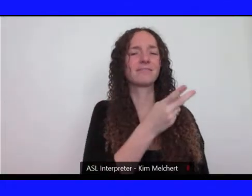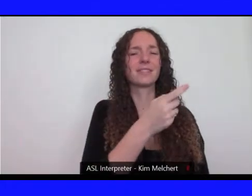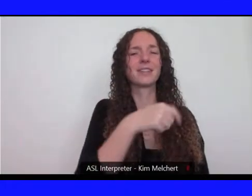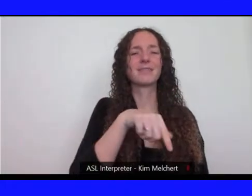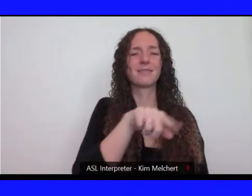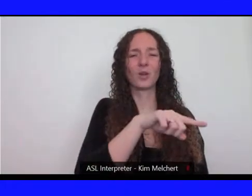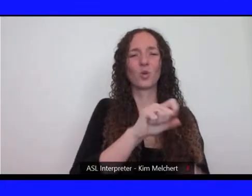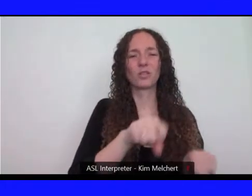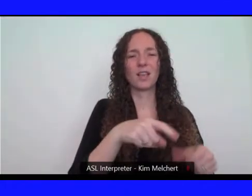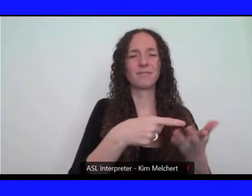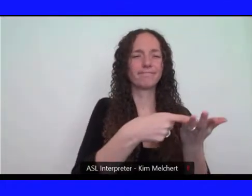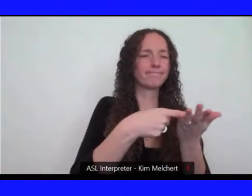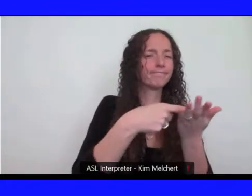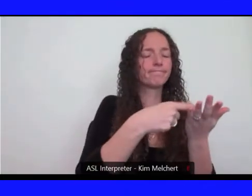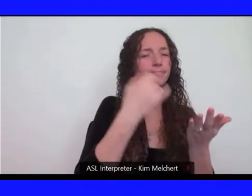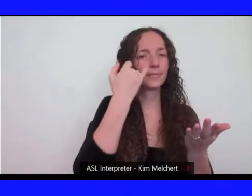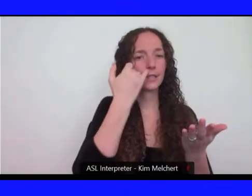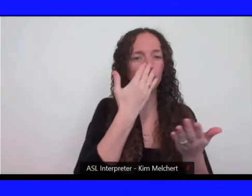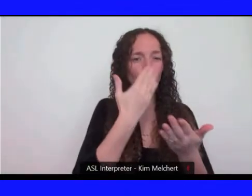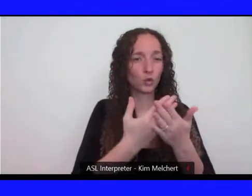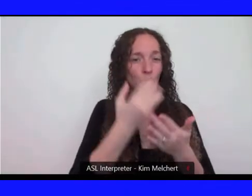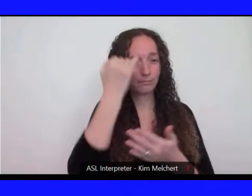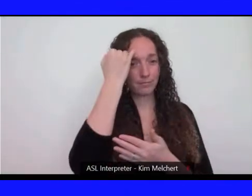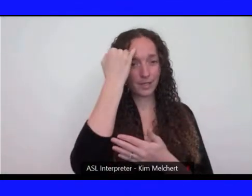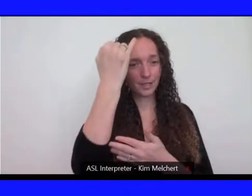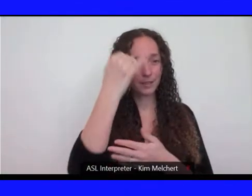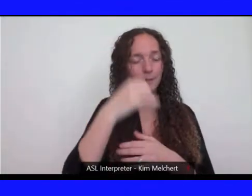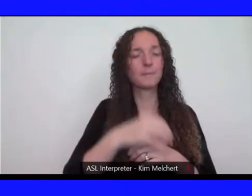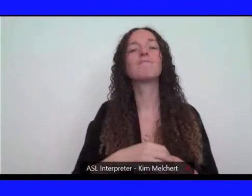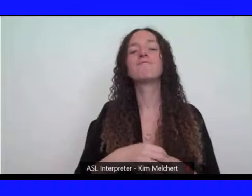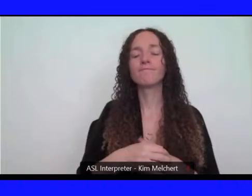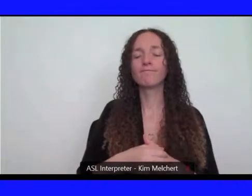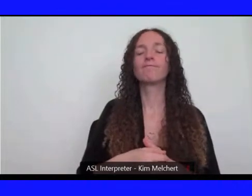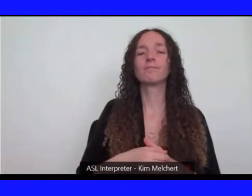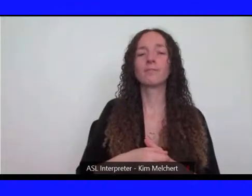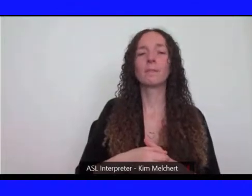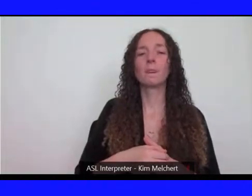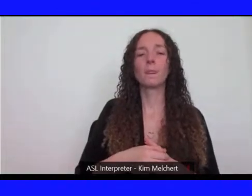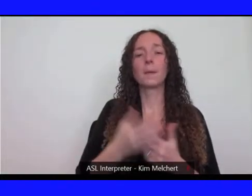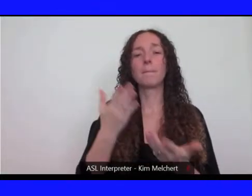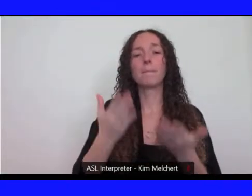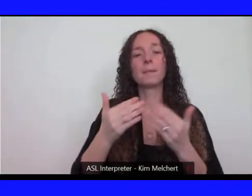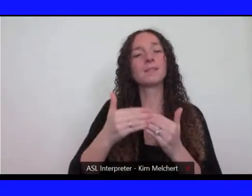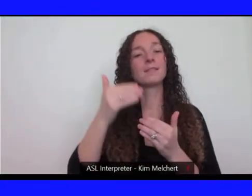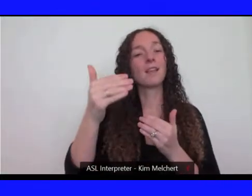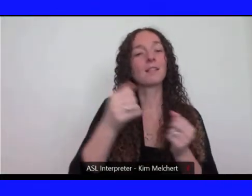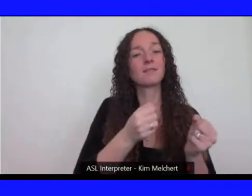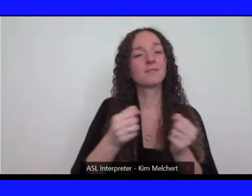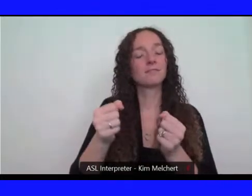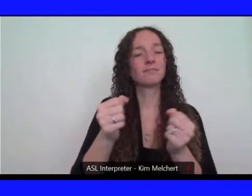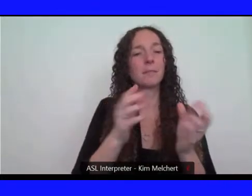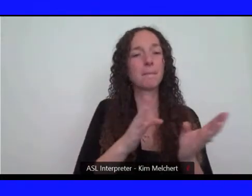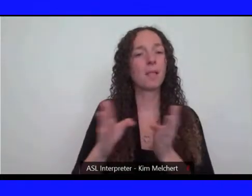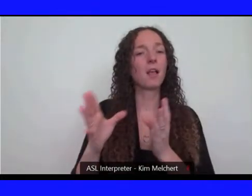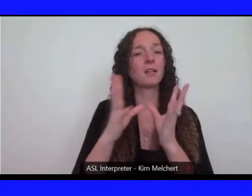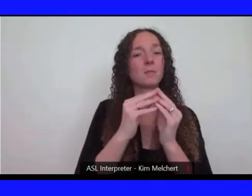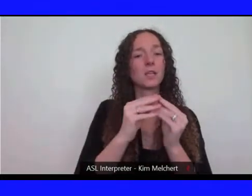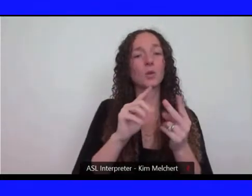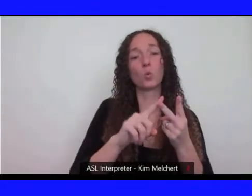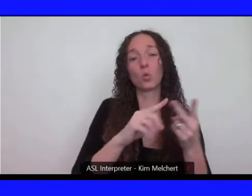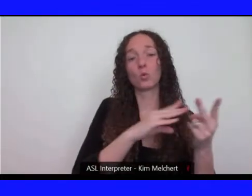So that was all. I Yes. am hopeful that things will be better in